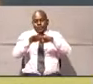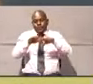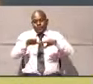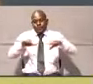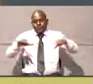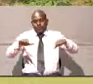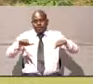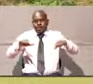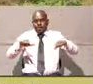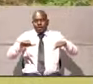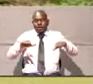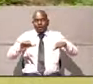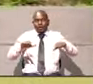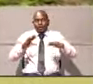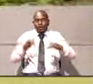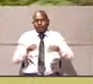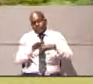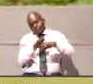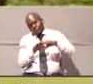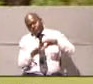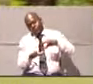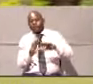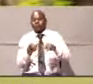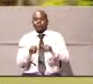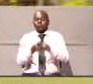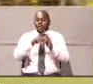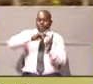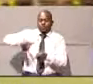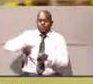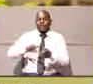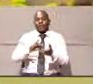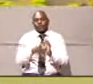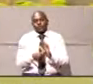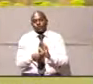to that slope. And so we avoid the issues of